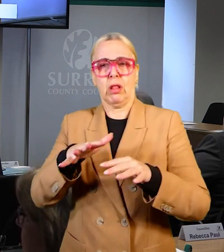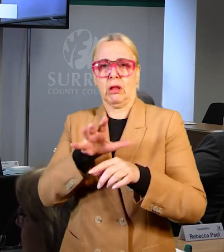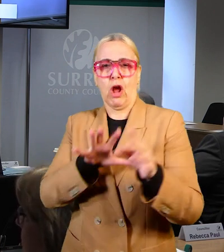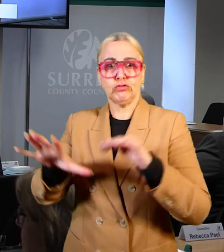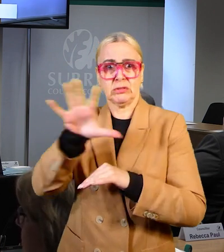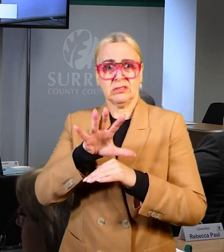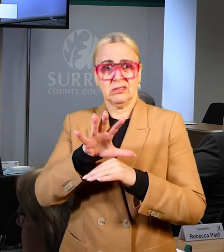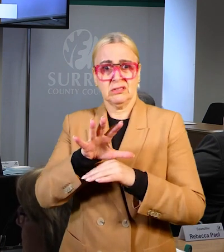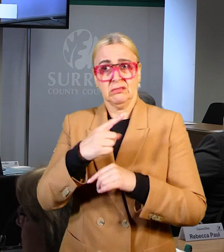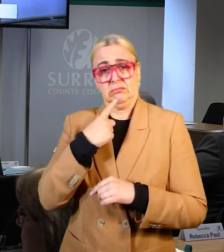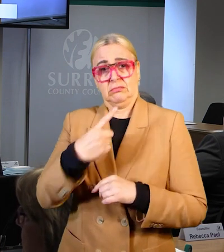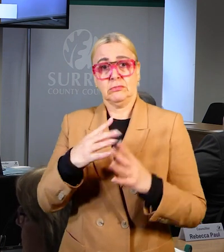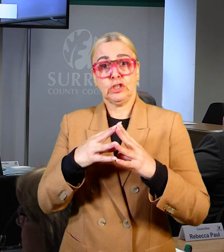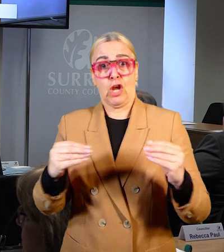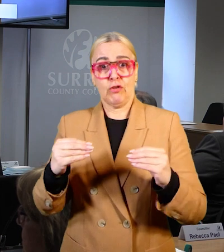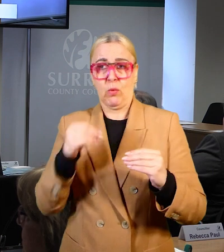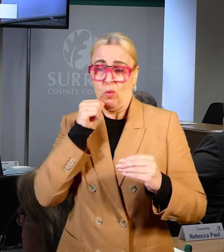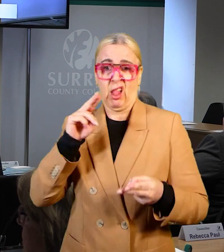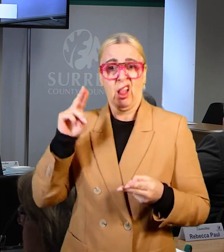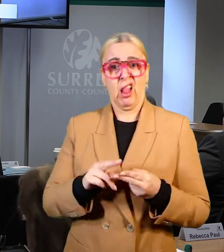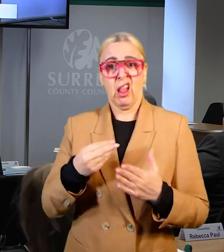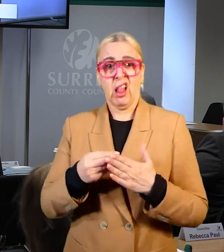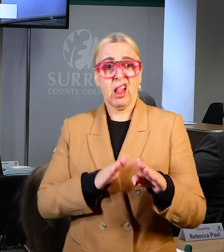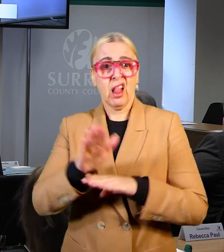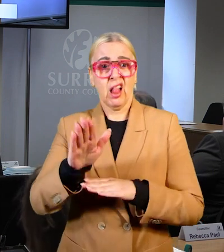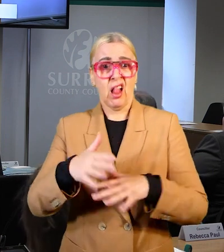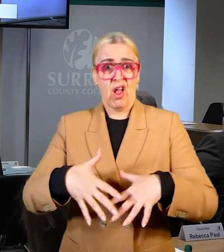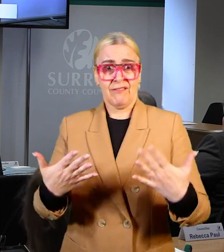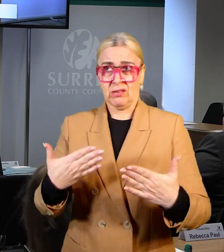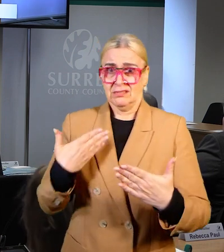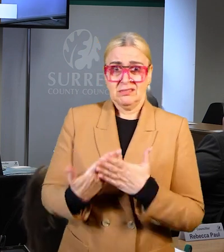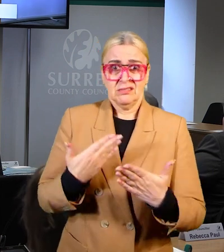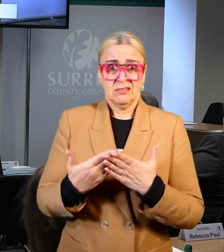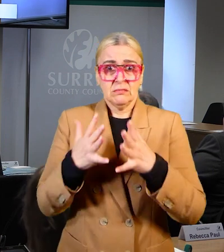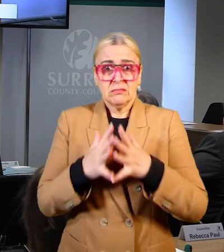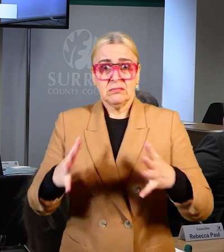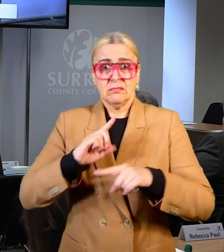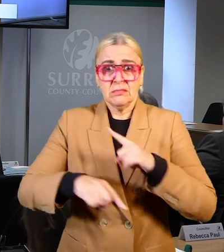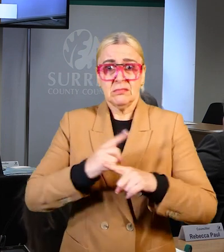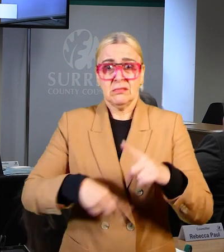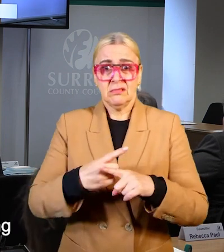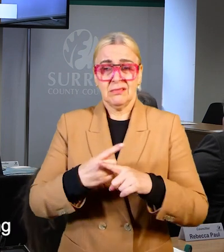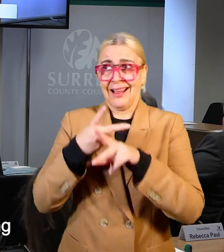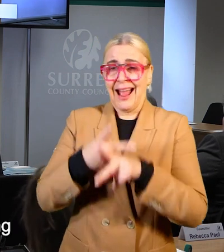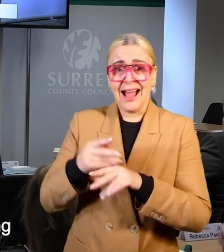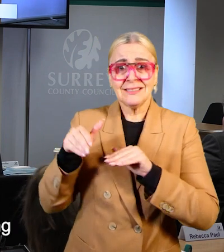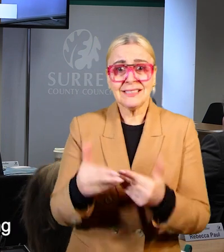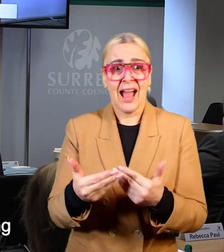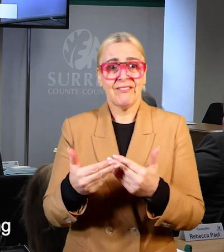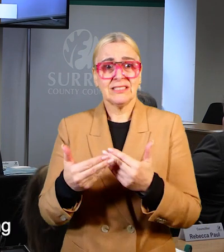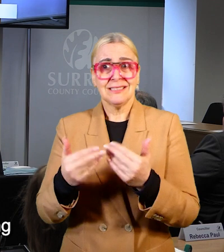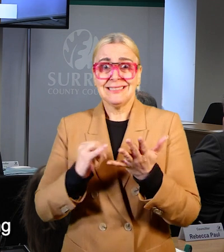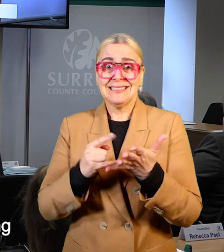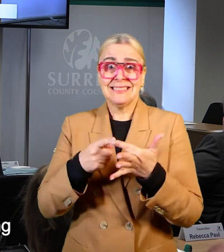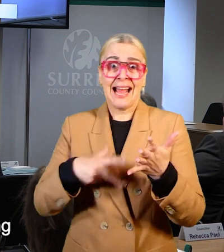areas other than rural counties suggests Surrey will get even less money in the future. And of course, demand